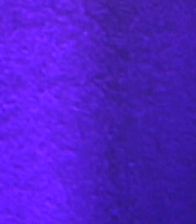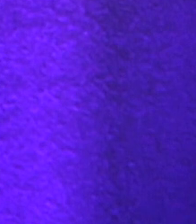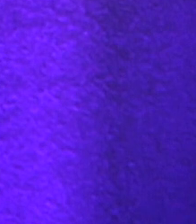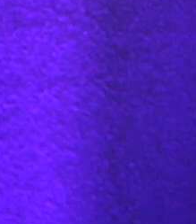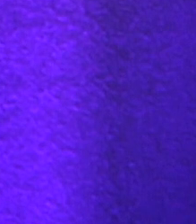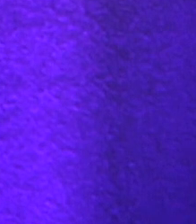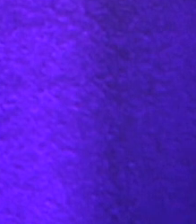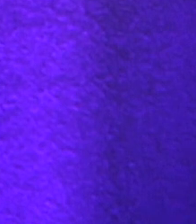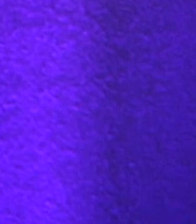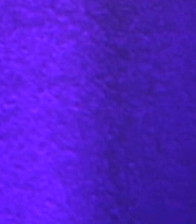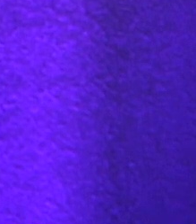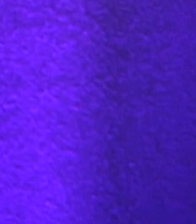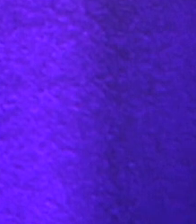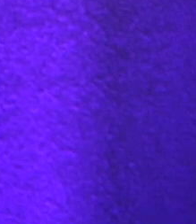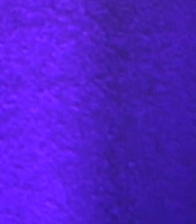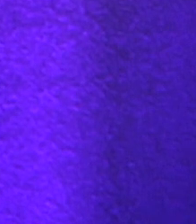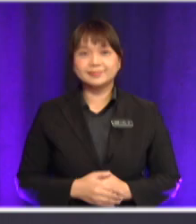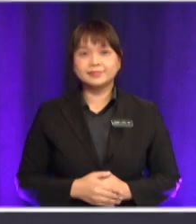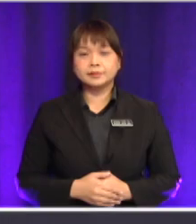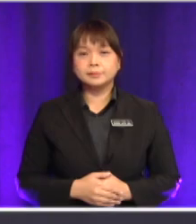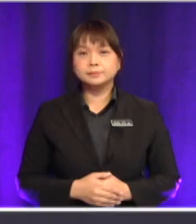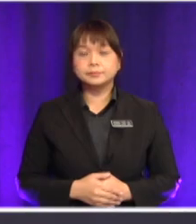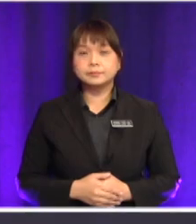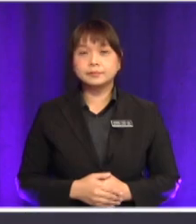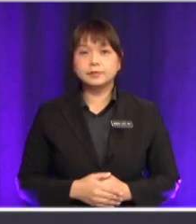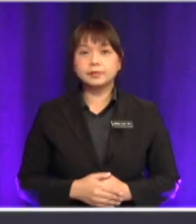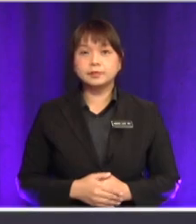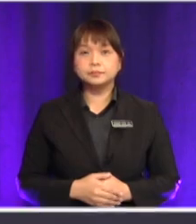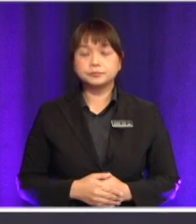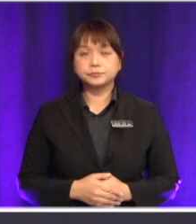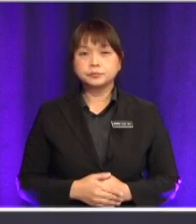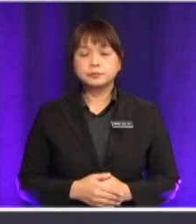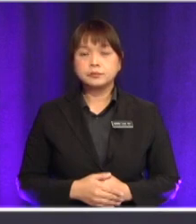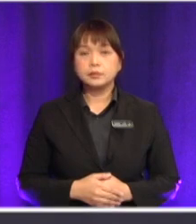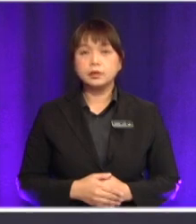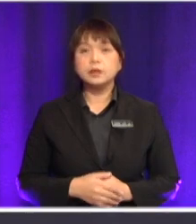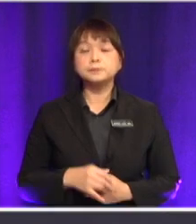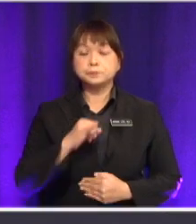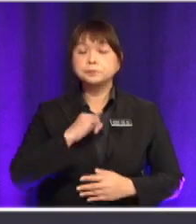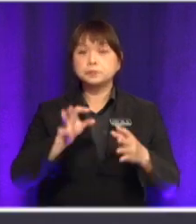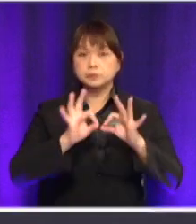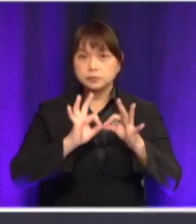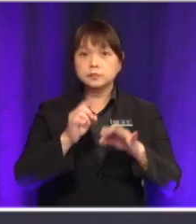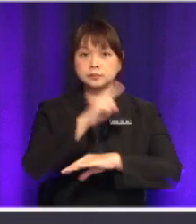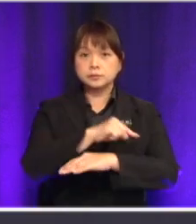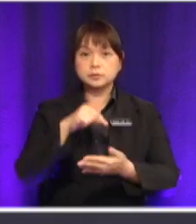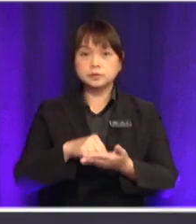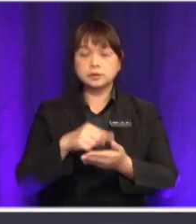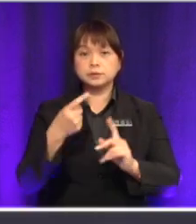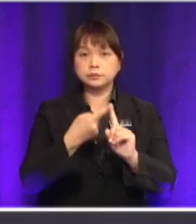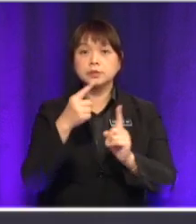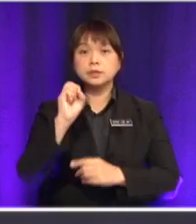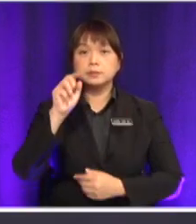you? You're doing great. That's great. I'm doing great as well. And for you out there, I hope you're doing great too. So